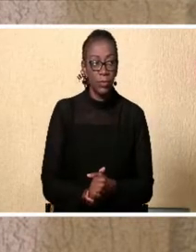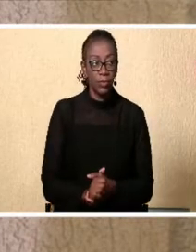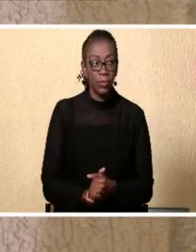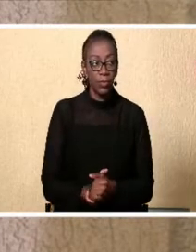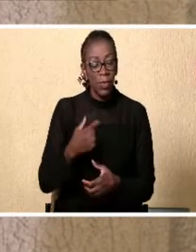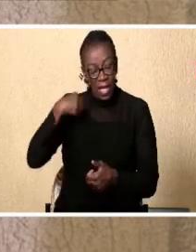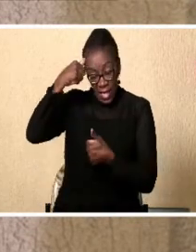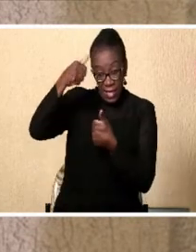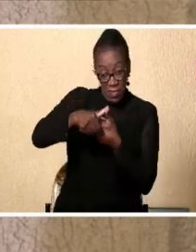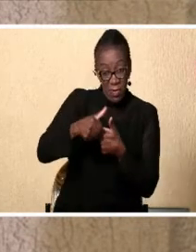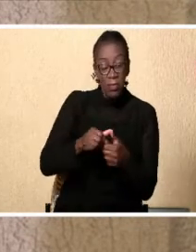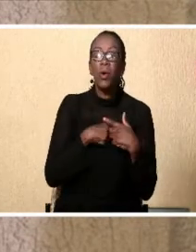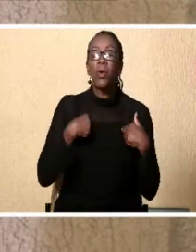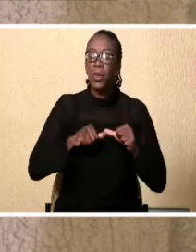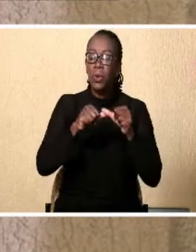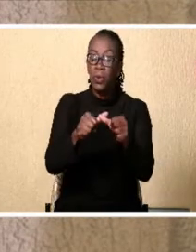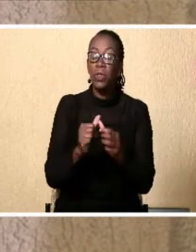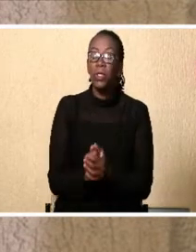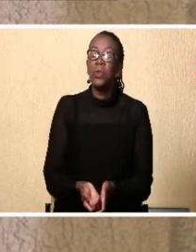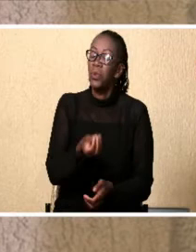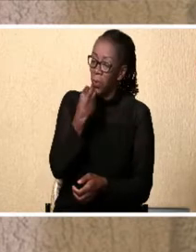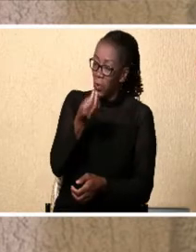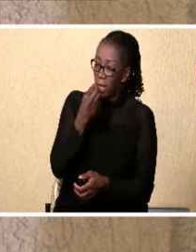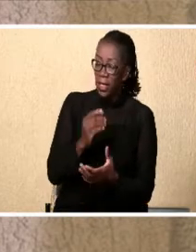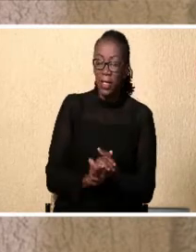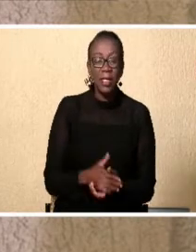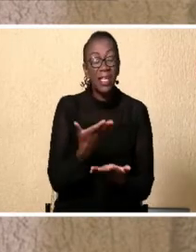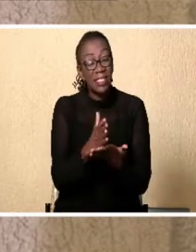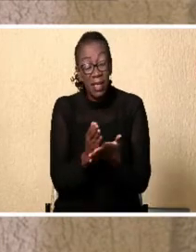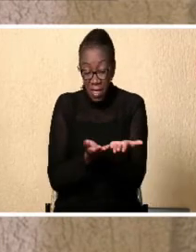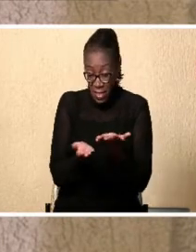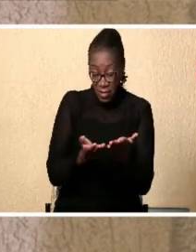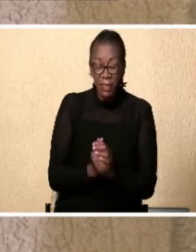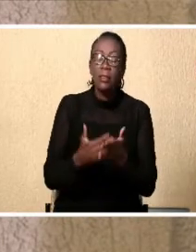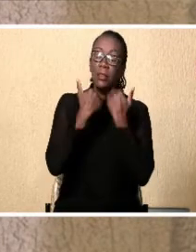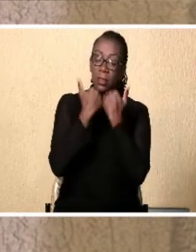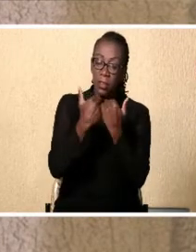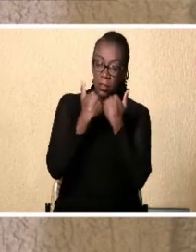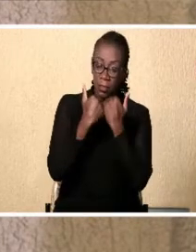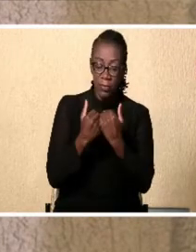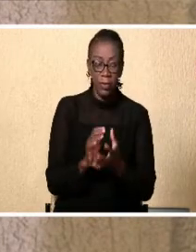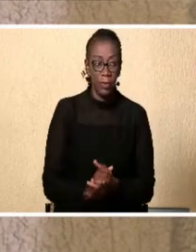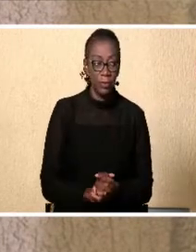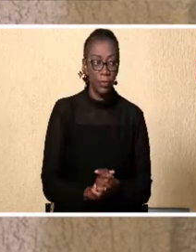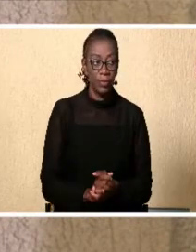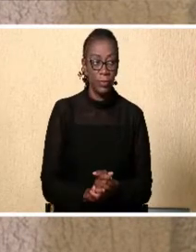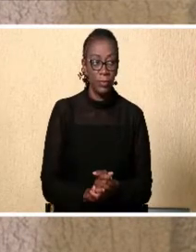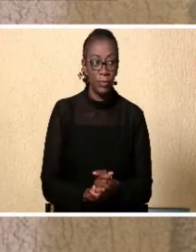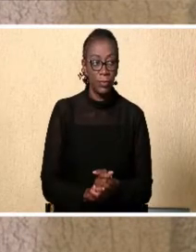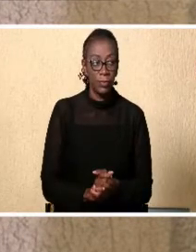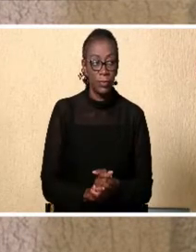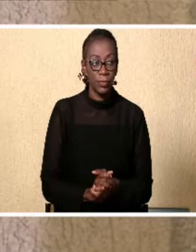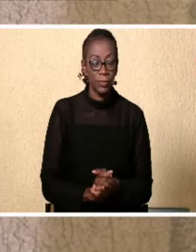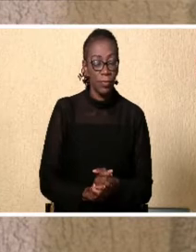still eating, we are still moving from A to B, and what are those crucial services that have been identified? So the Ministry of